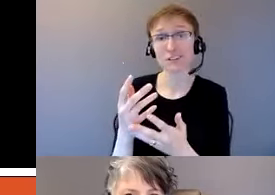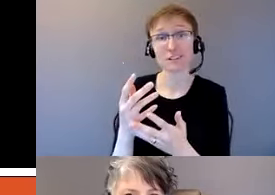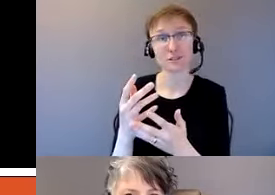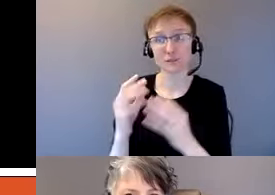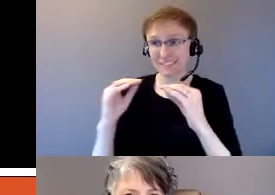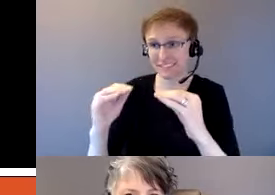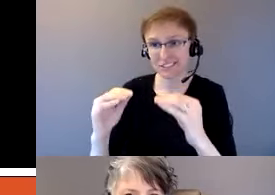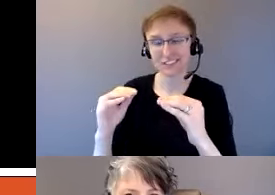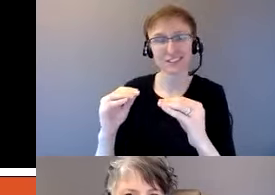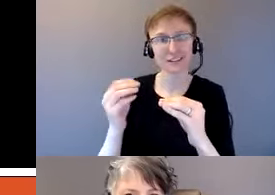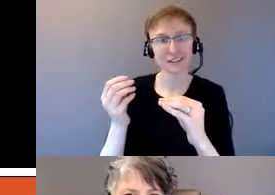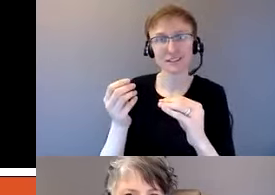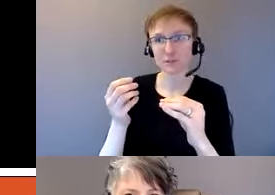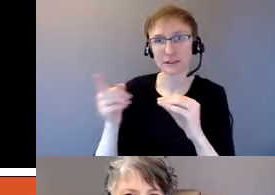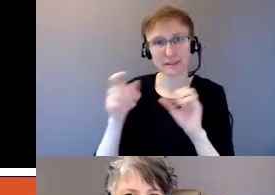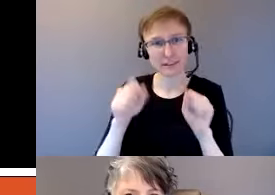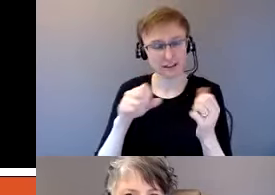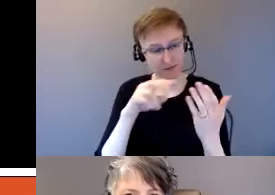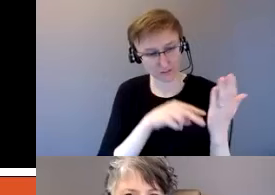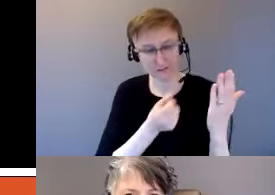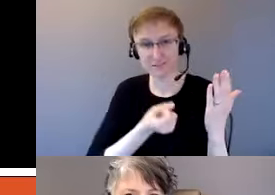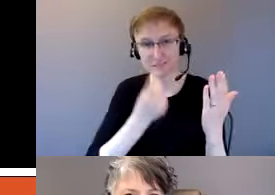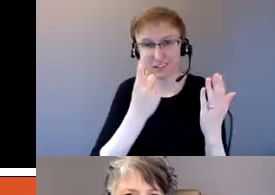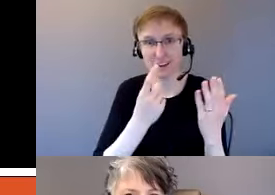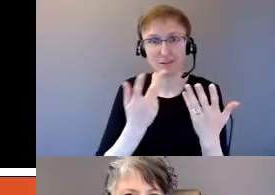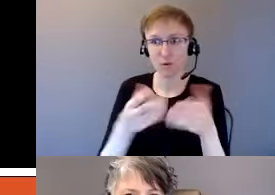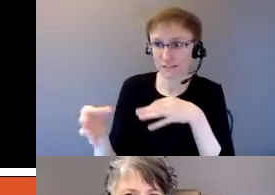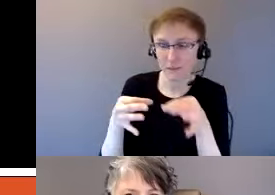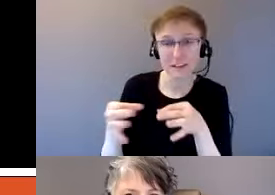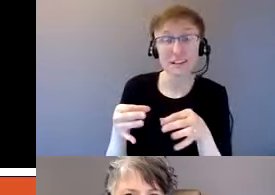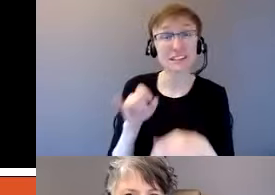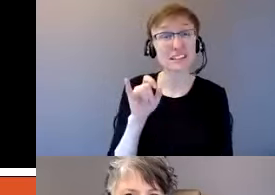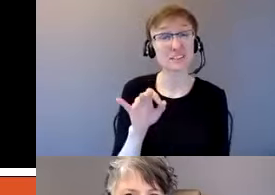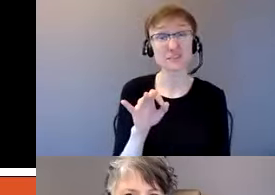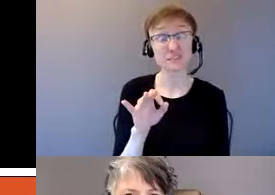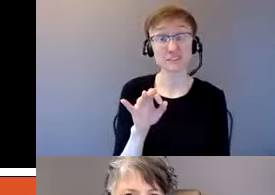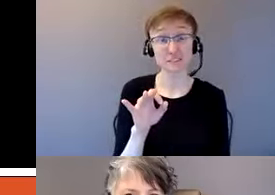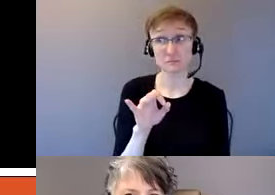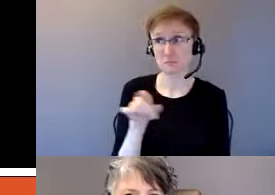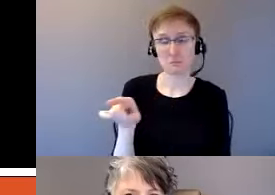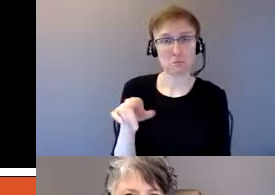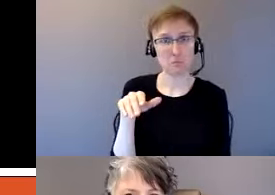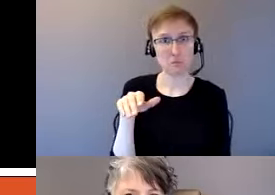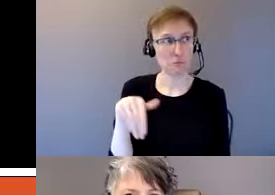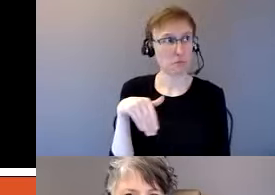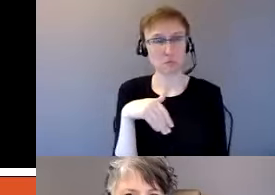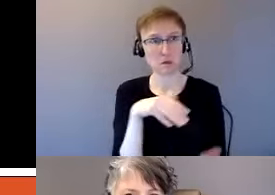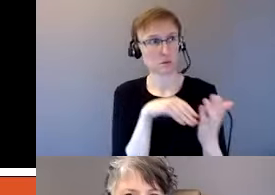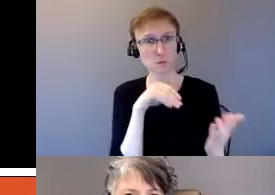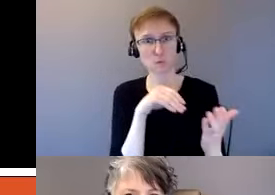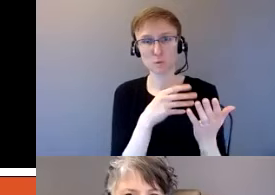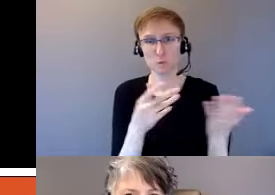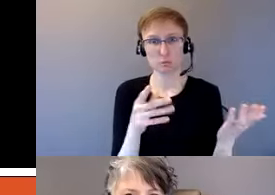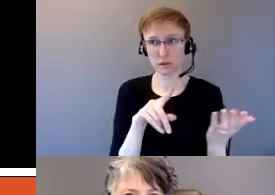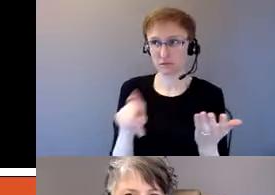what their options are. Because asking someone, what do you know about this, if they've never ever had an opportunity to be educated on it, then it's